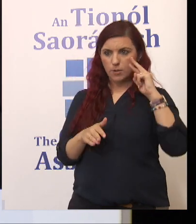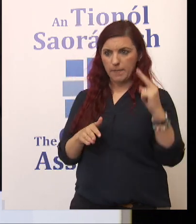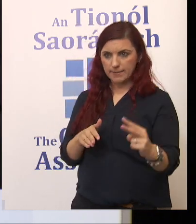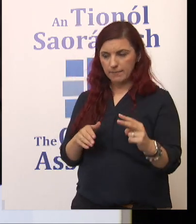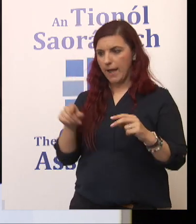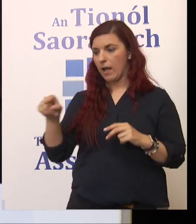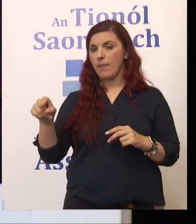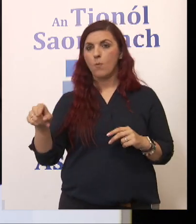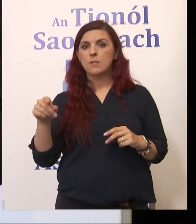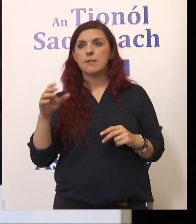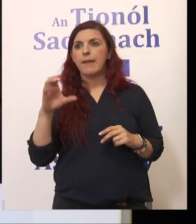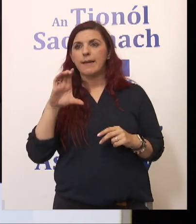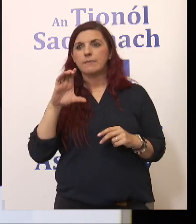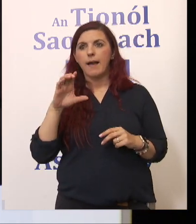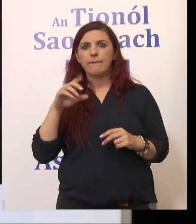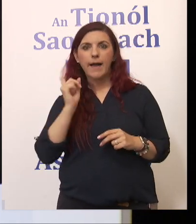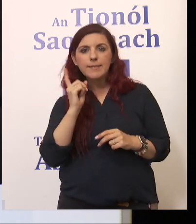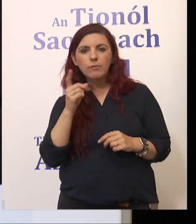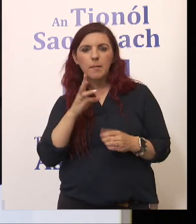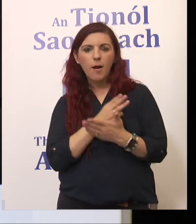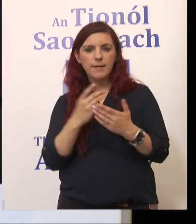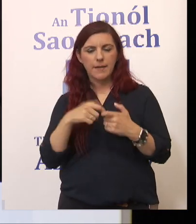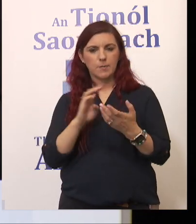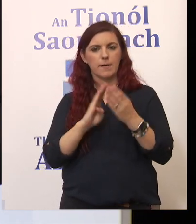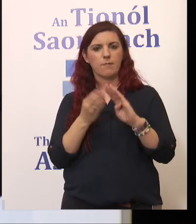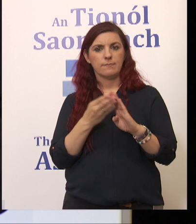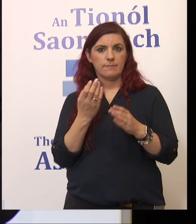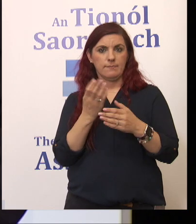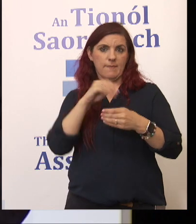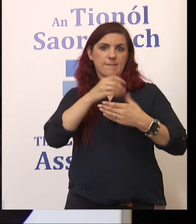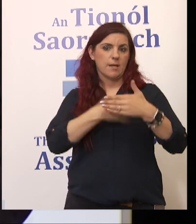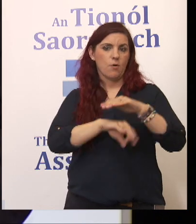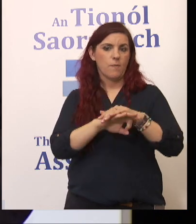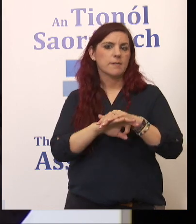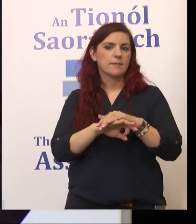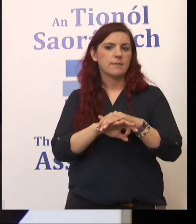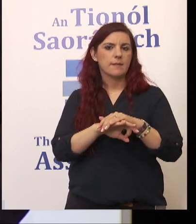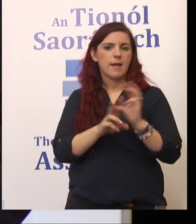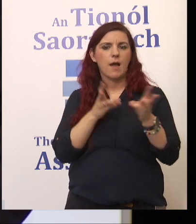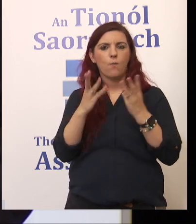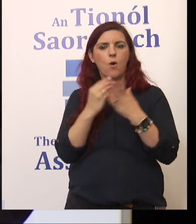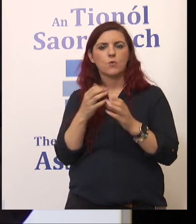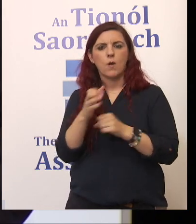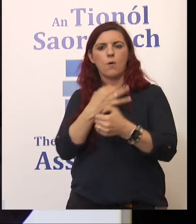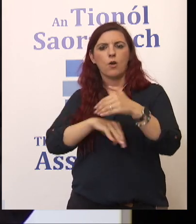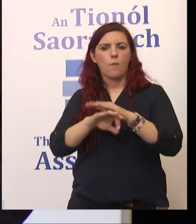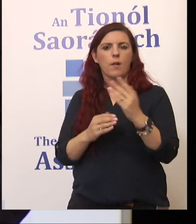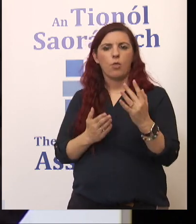advisory side, and then into government, and I've worked with local government, I